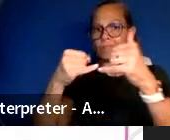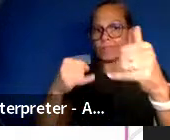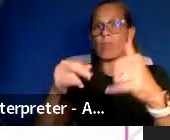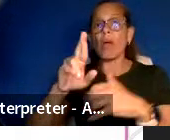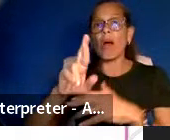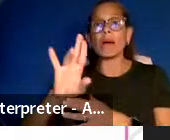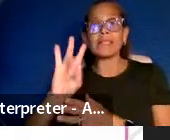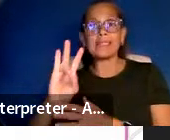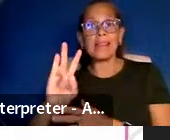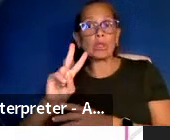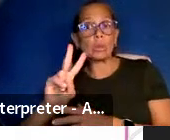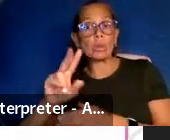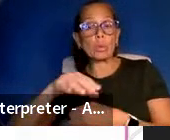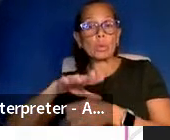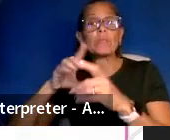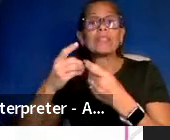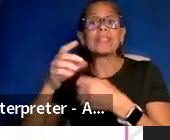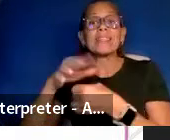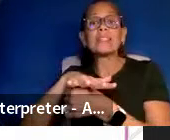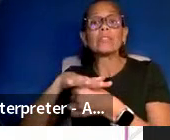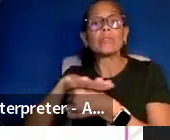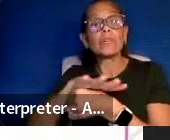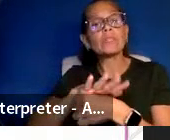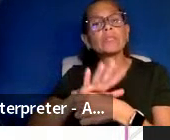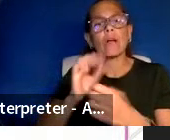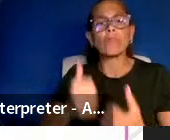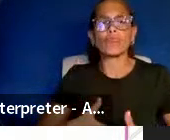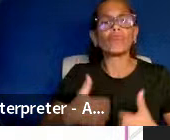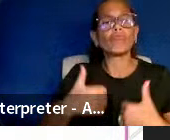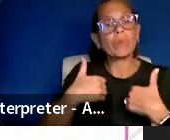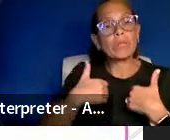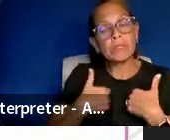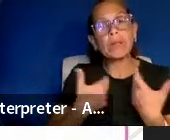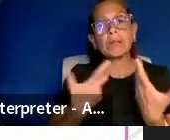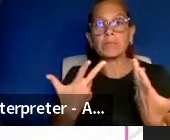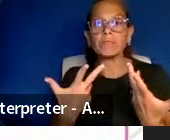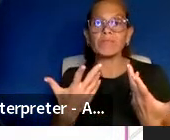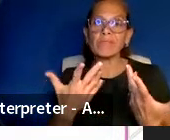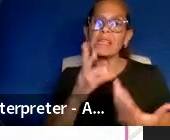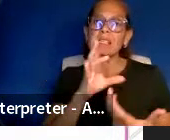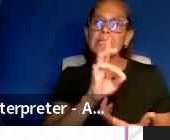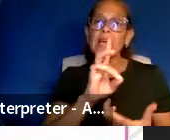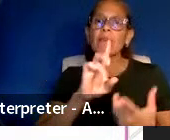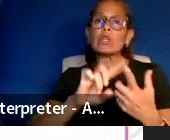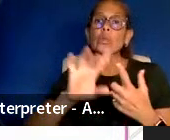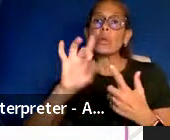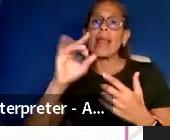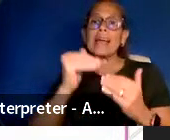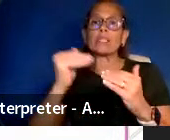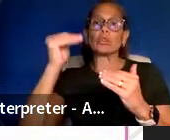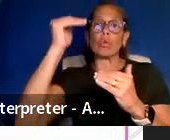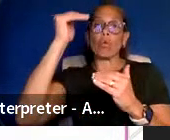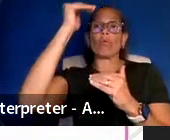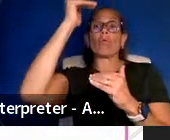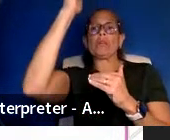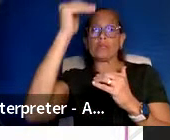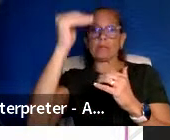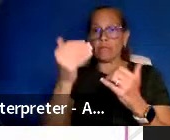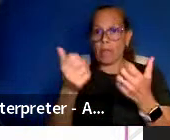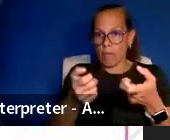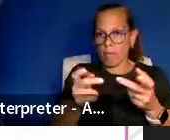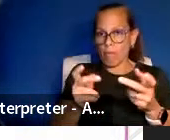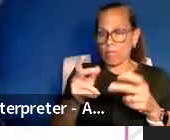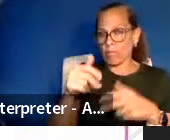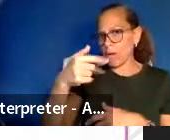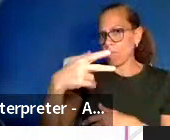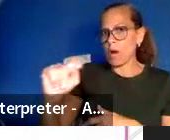R7-2 districts are medium density residential districts that typically allow 7 to 9 stories, matching the existing apartment buildings to the